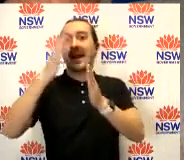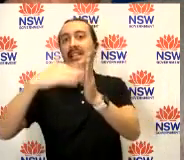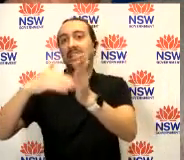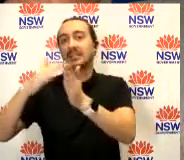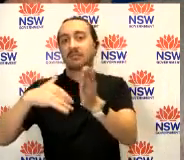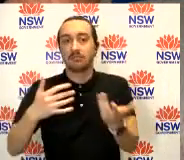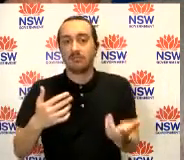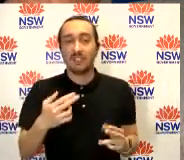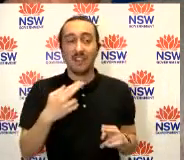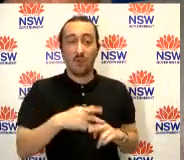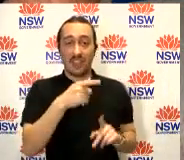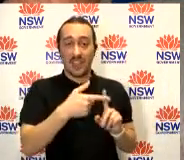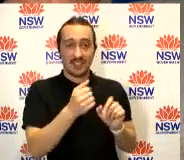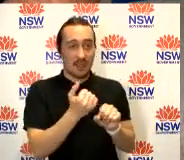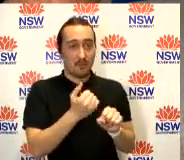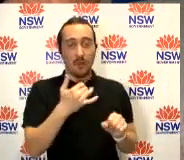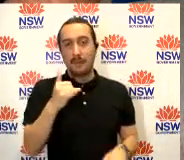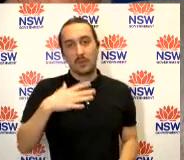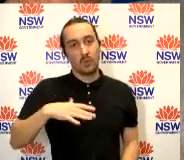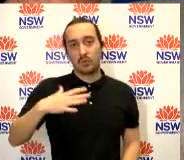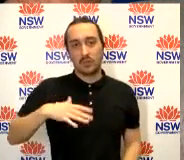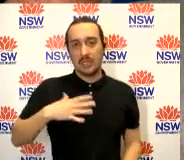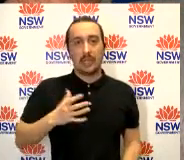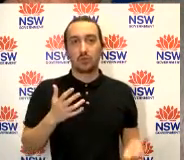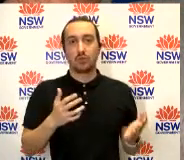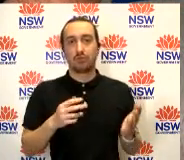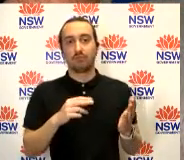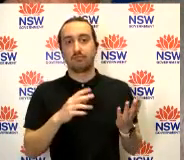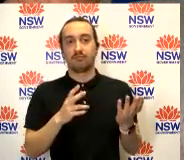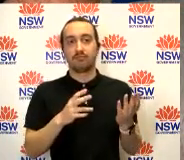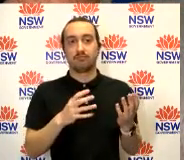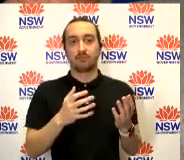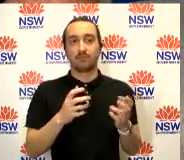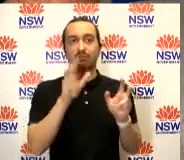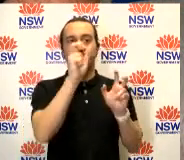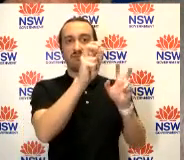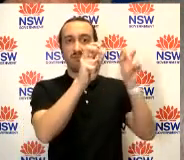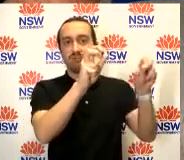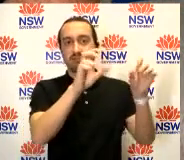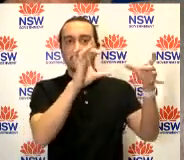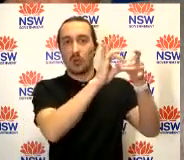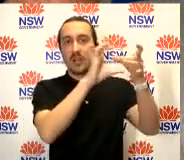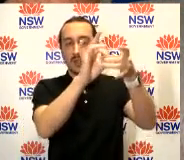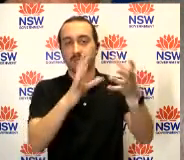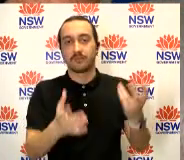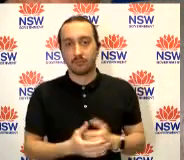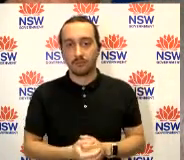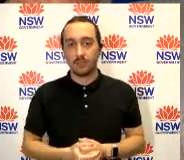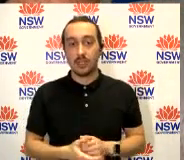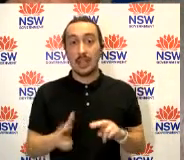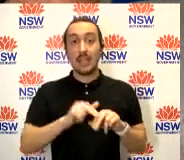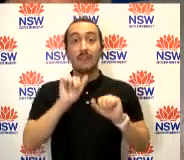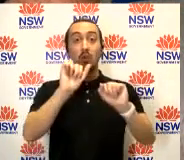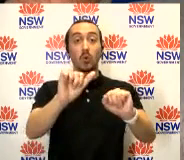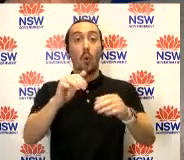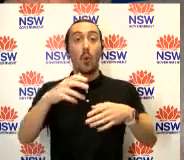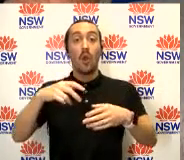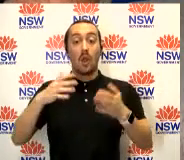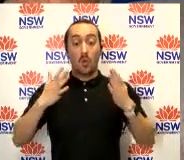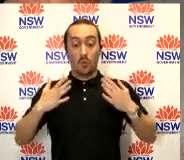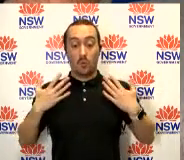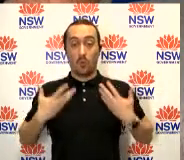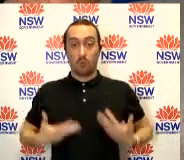ladder in that case. If the bottom is secure, your weight is staying in between the stiles while you're doing your work, so you're not reaching out side